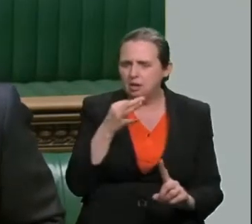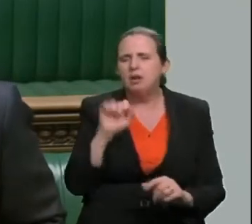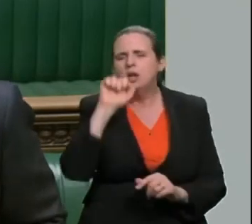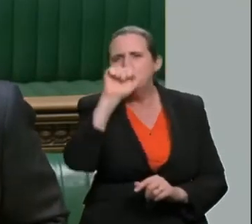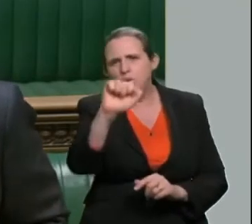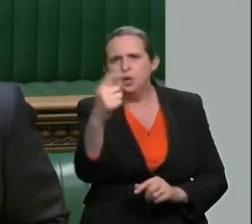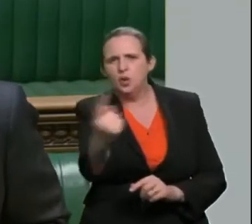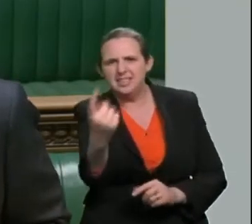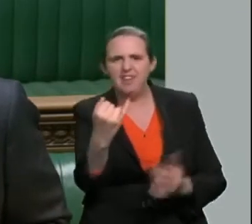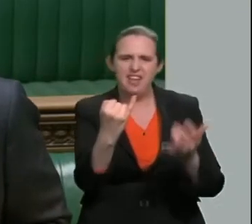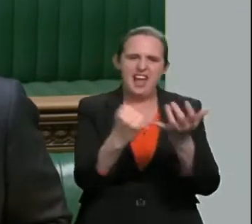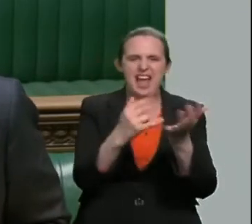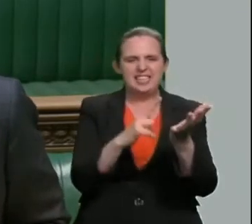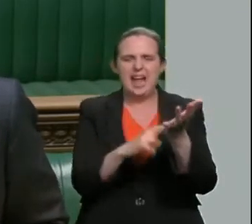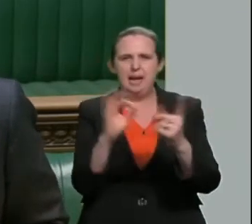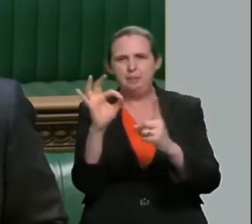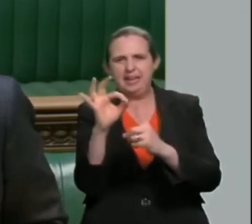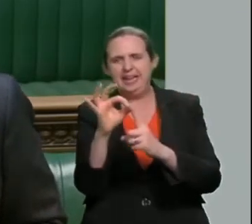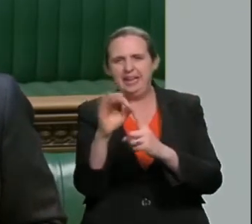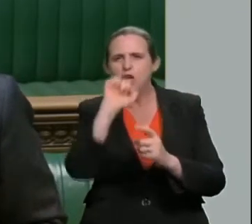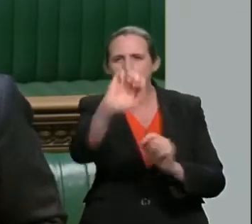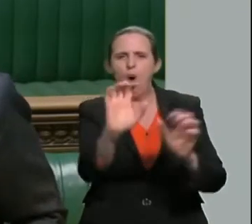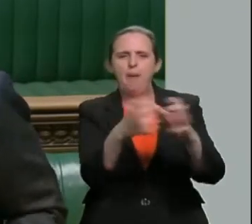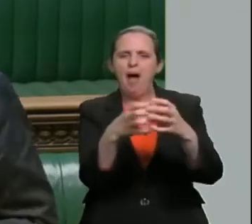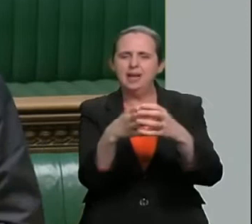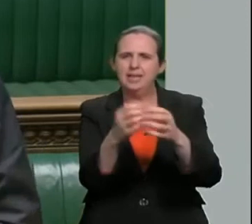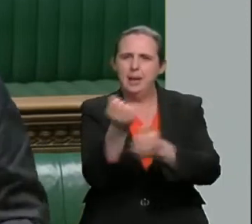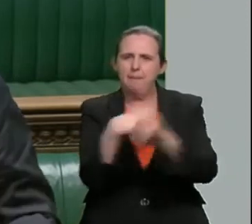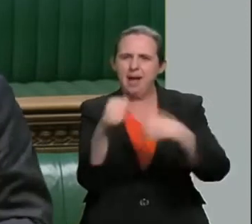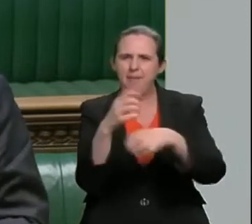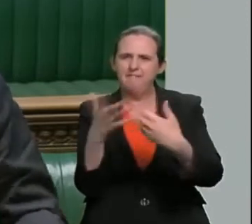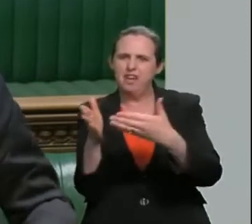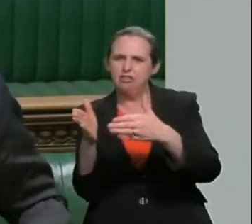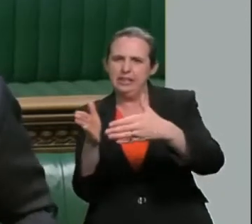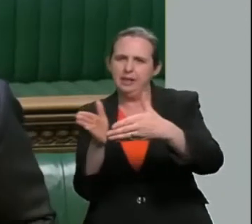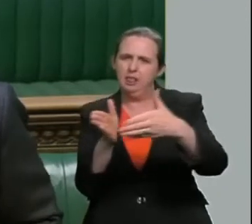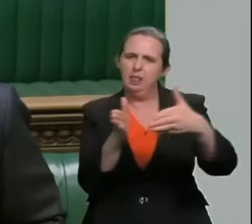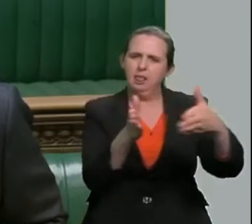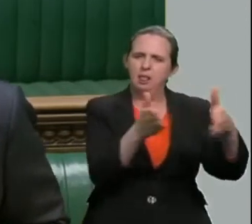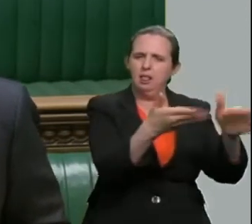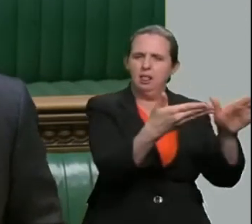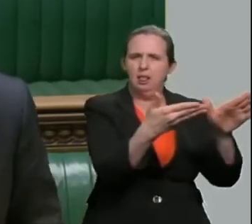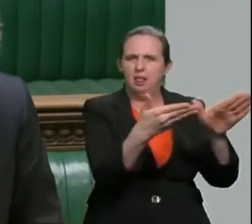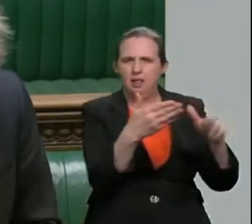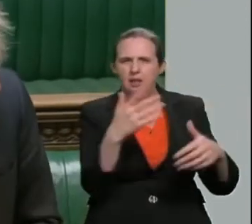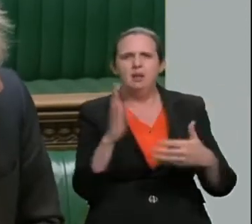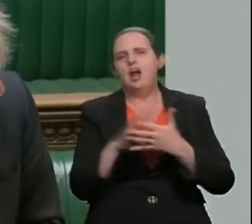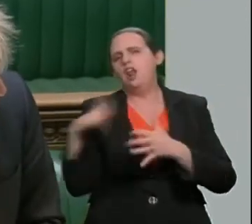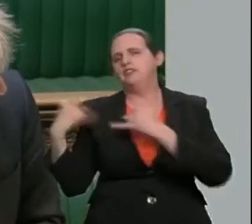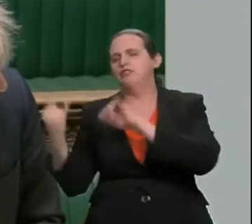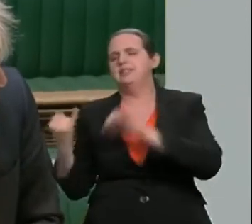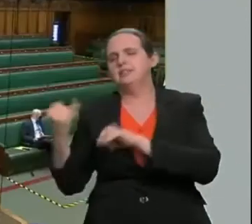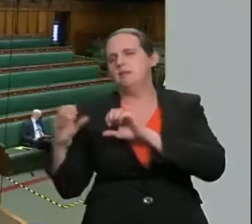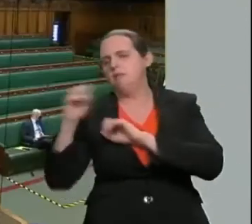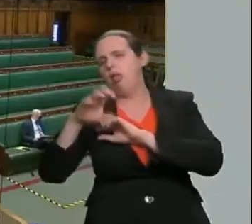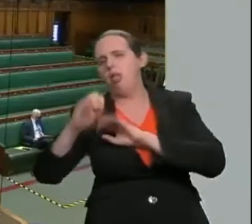is morphing into ever more a left-wing party that believes fundamentally. There you go, Mr.